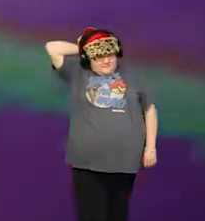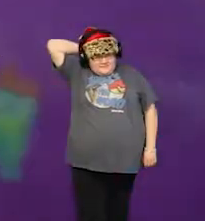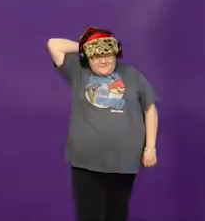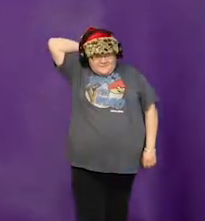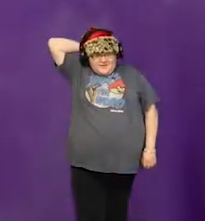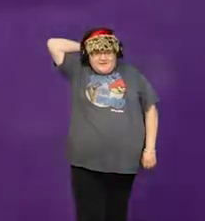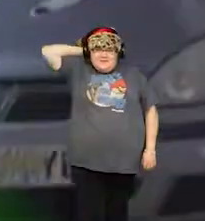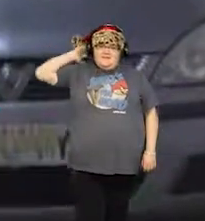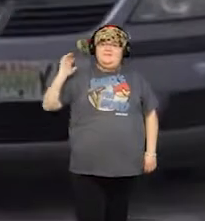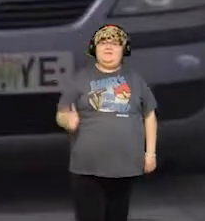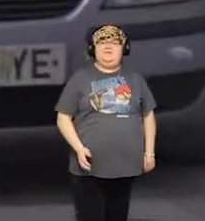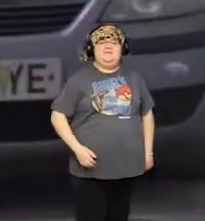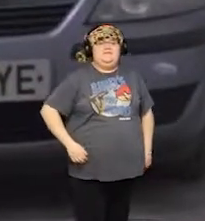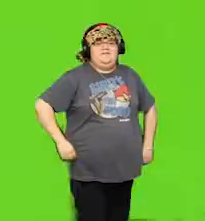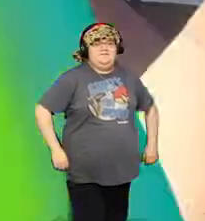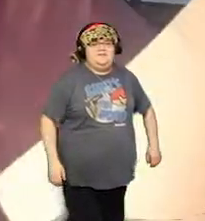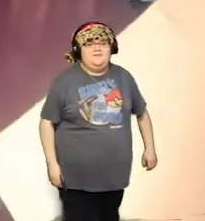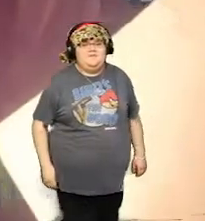time.